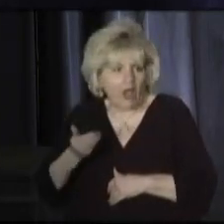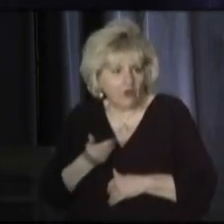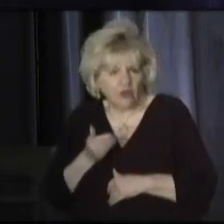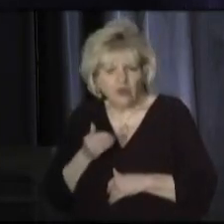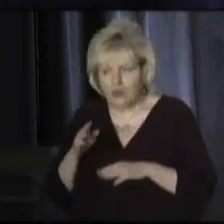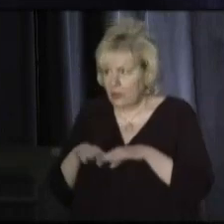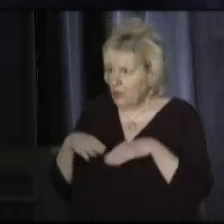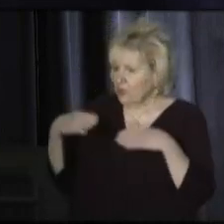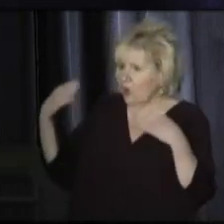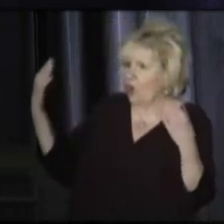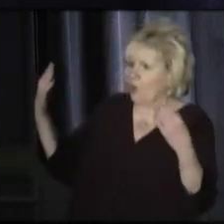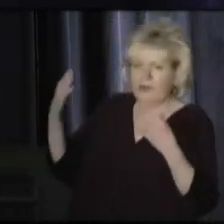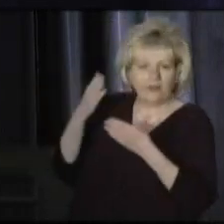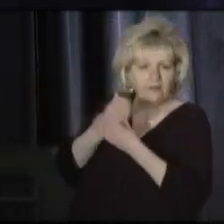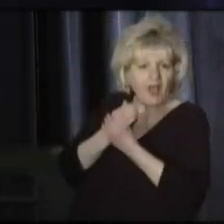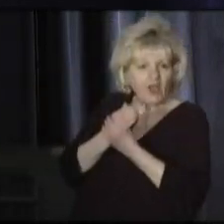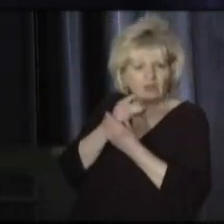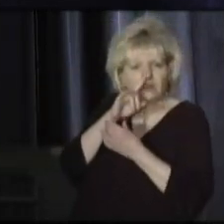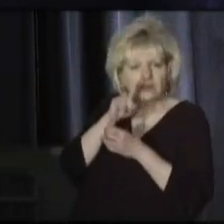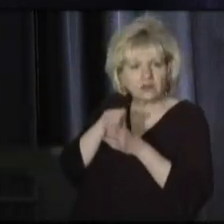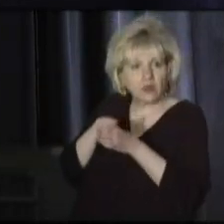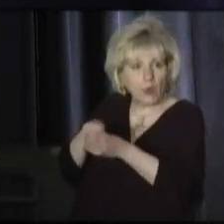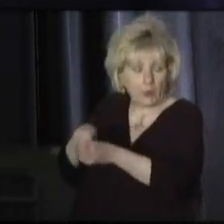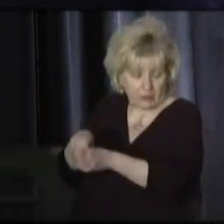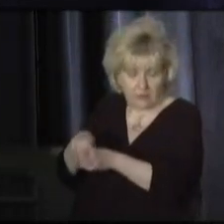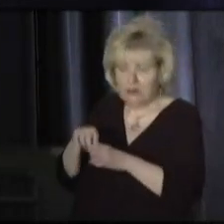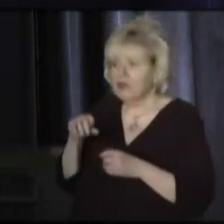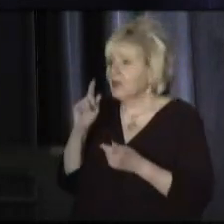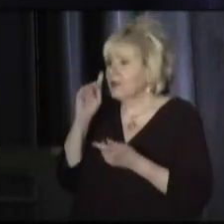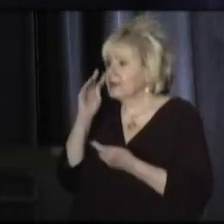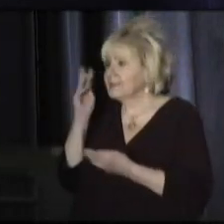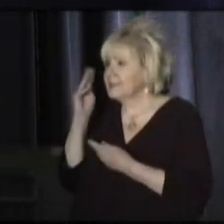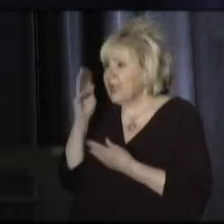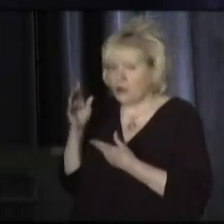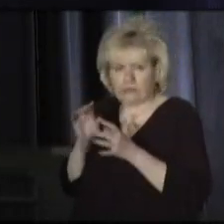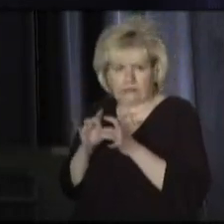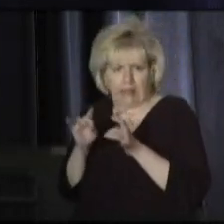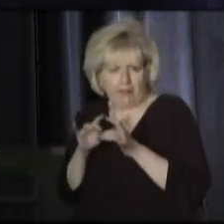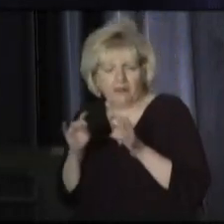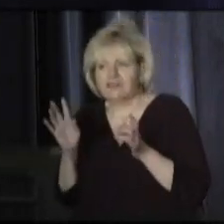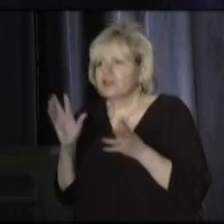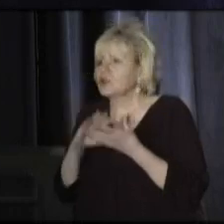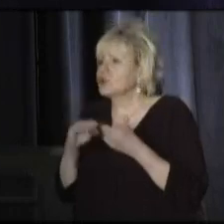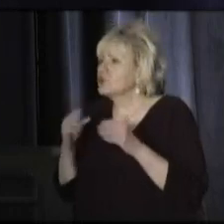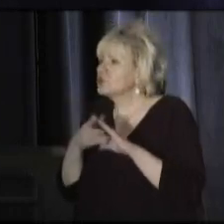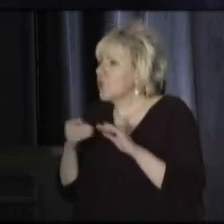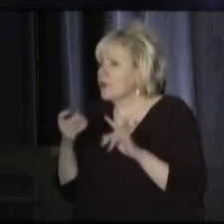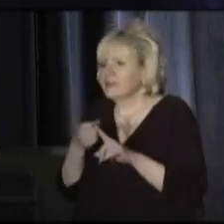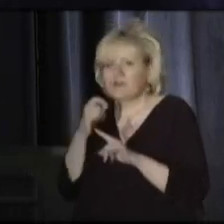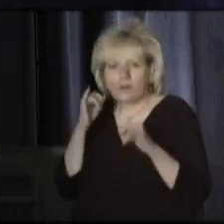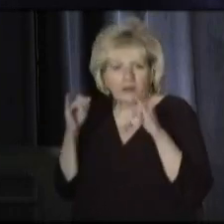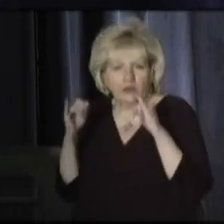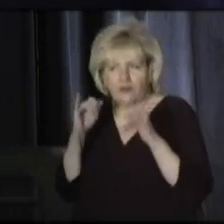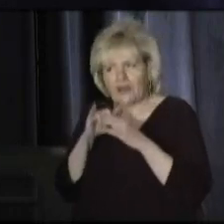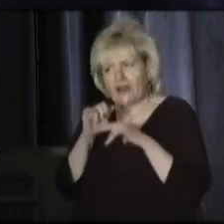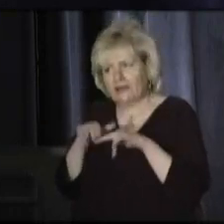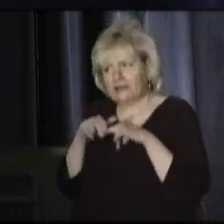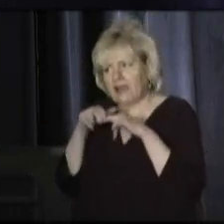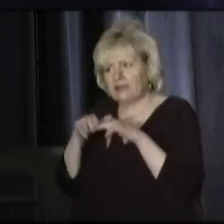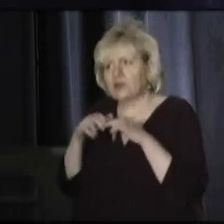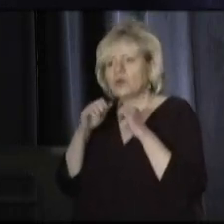future, Trace had landed. Trace was calling. Trace would now stand up in her airplane aisle, twisting the little air